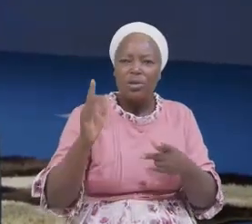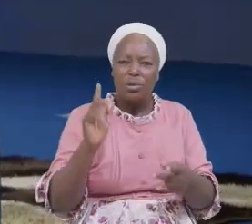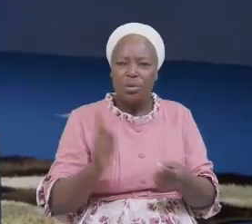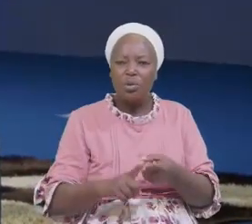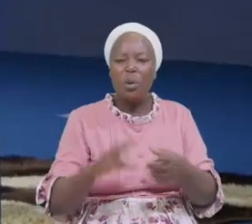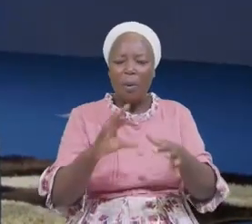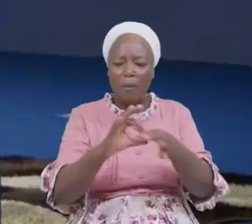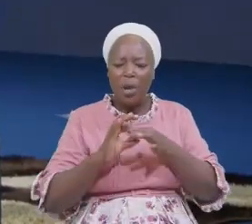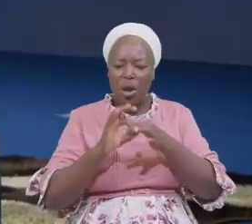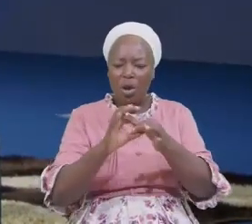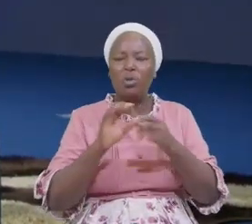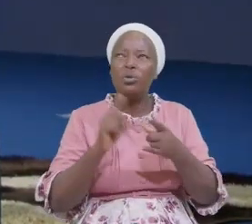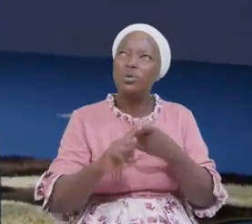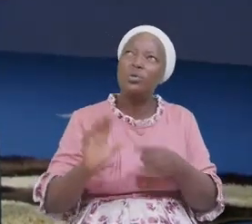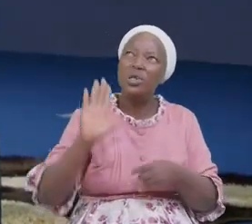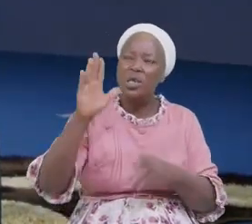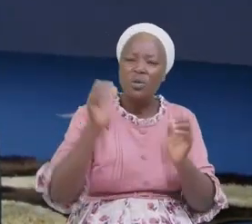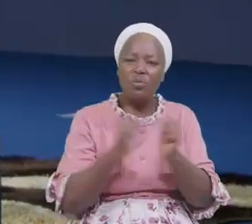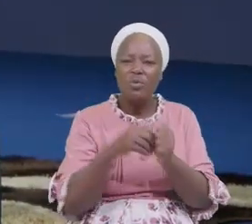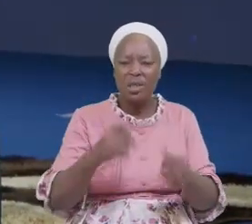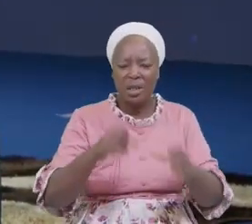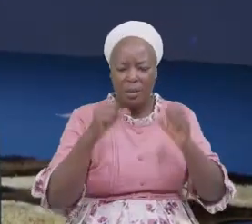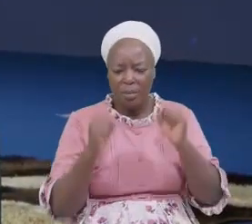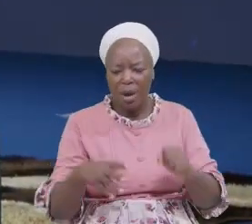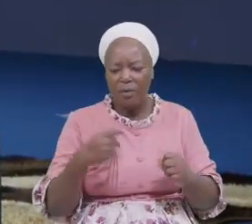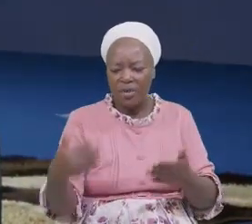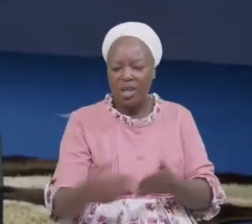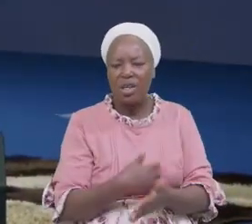him with the power of a new life.